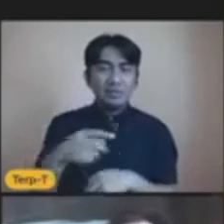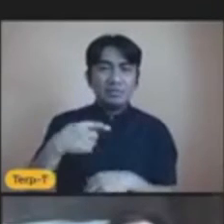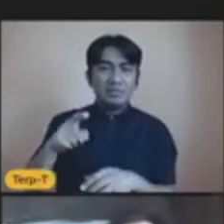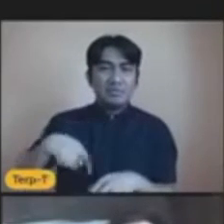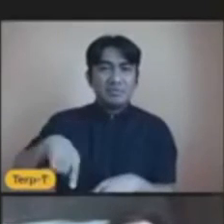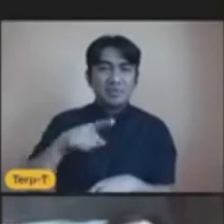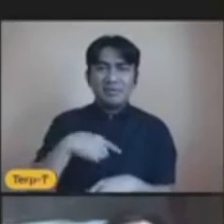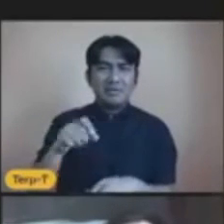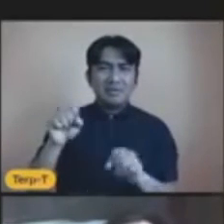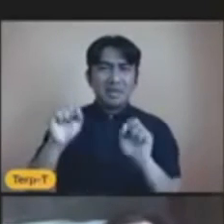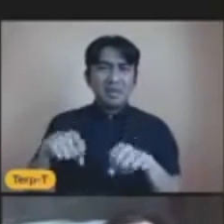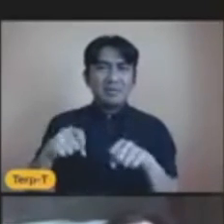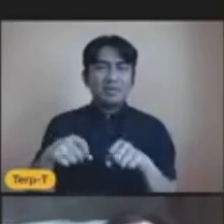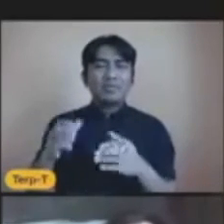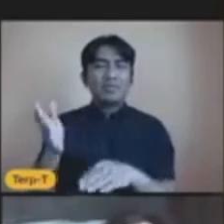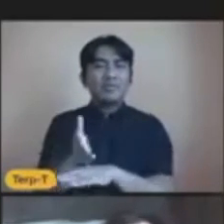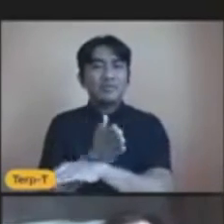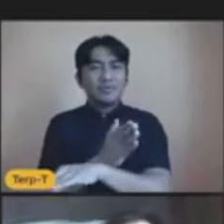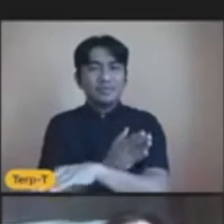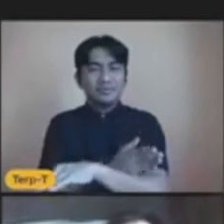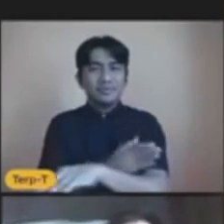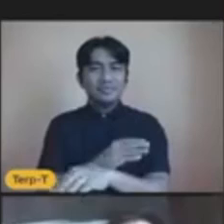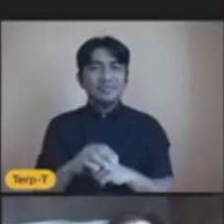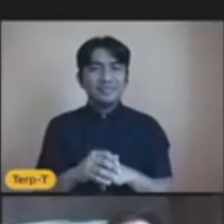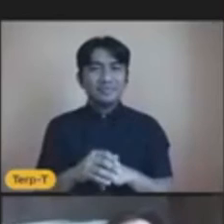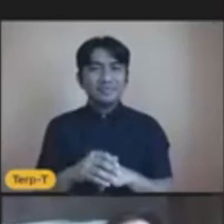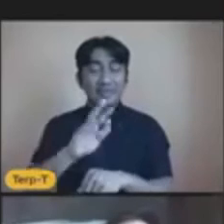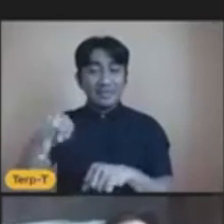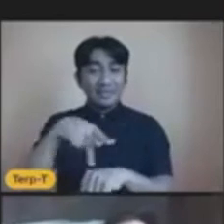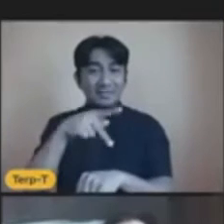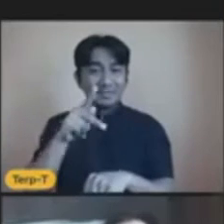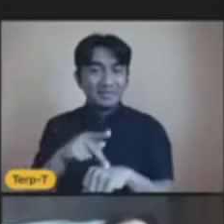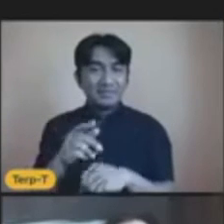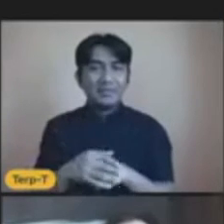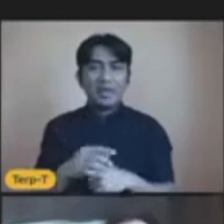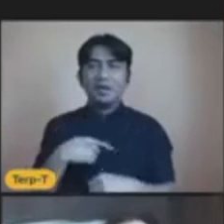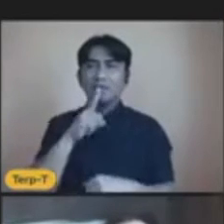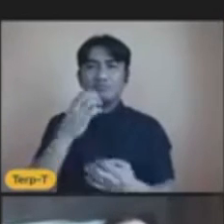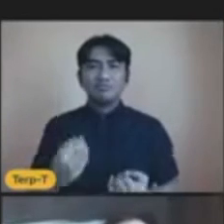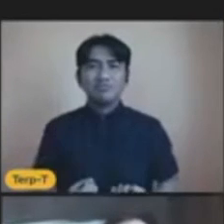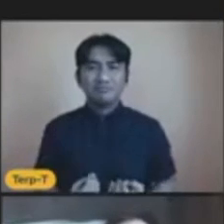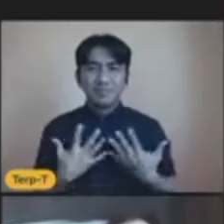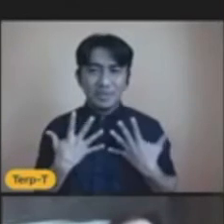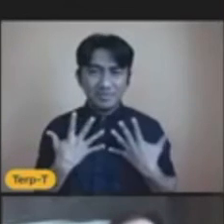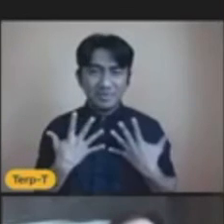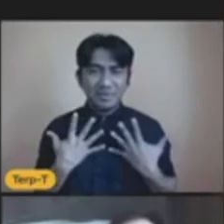productive citizens of our country. Sobrang na-inspire po ako dun sa